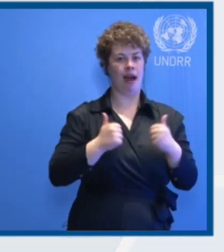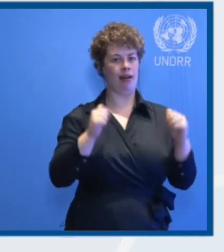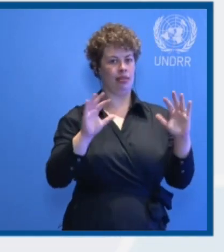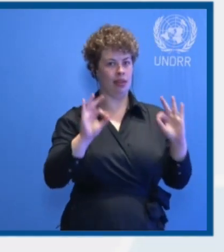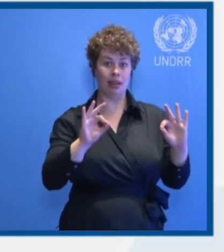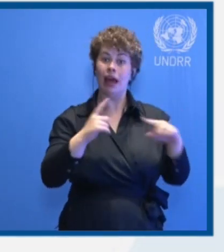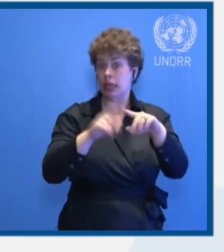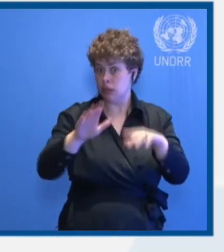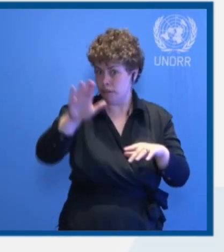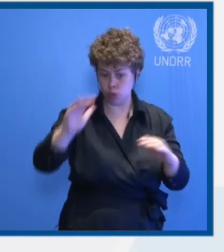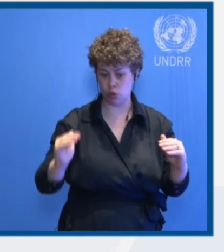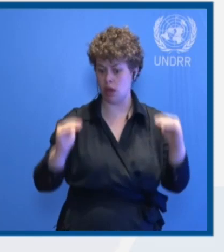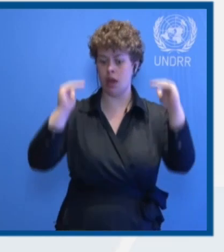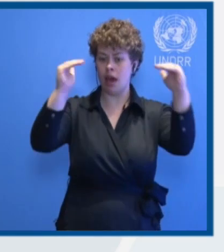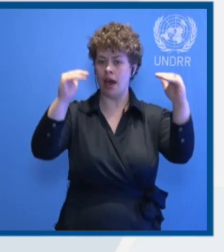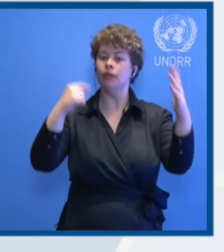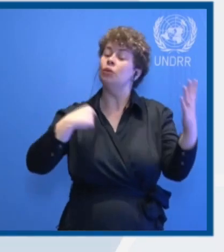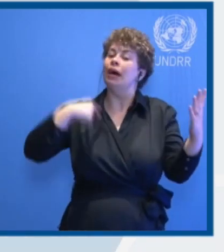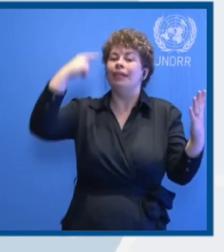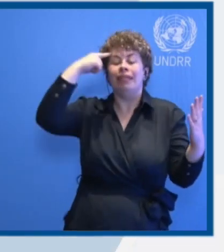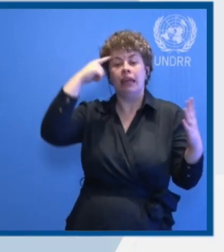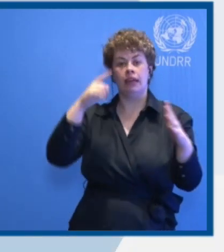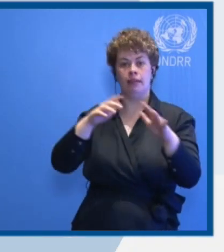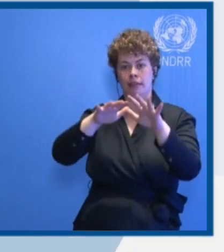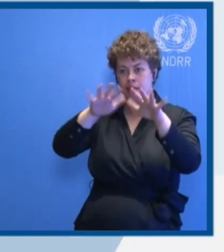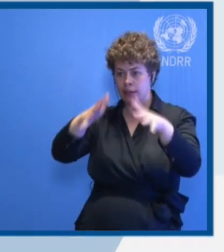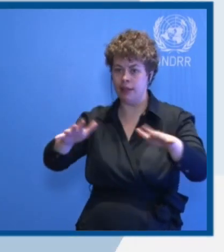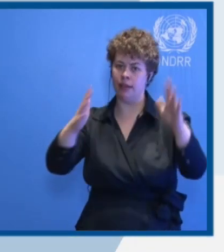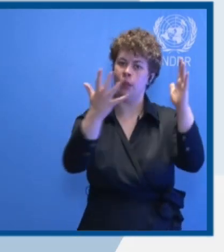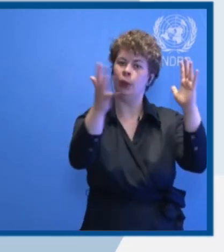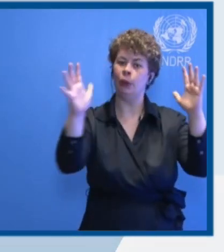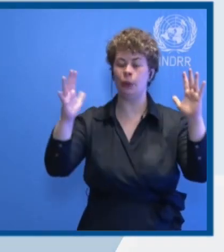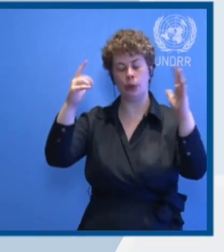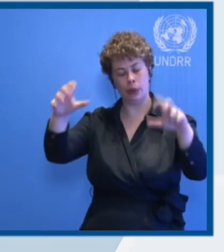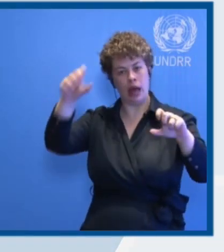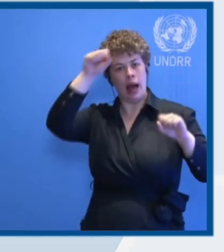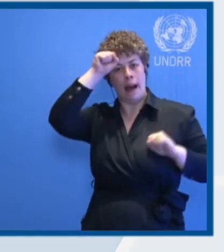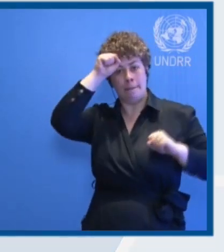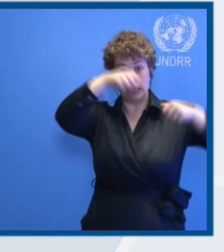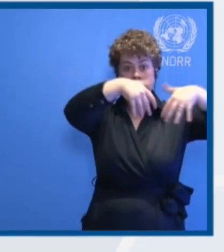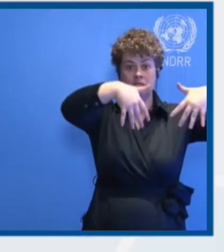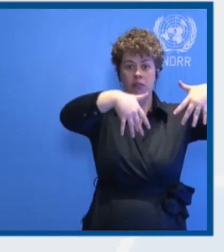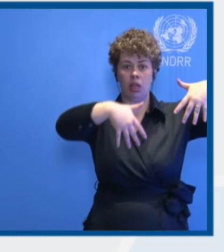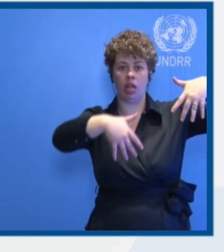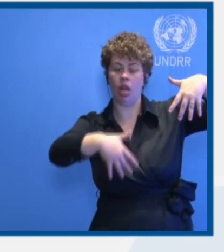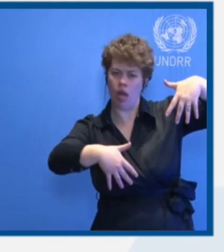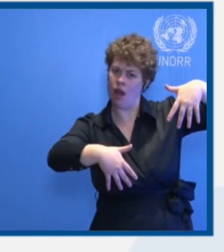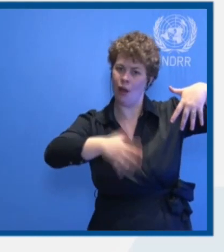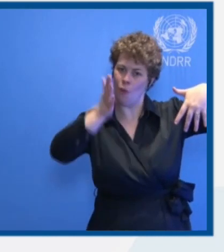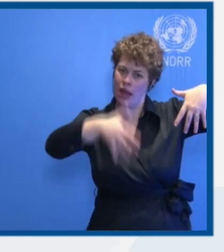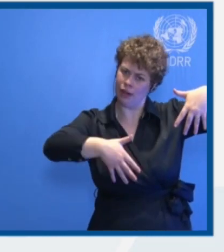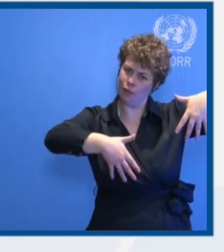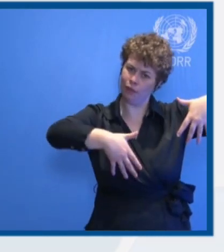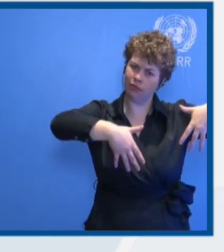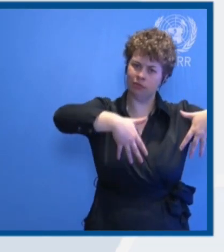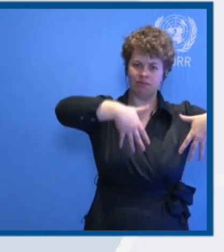leverage point to addressing systematic risks. And I think that the more that we have forums such as this, and